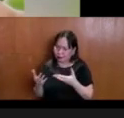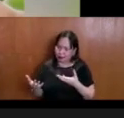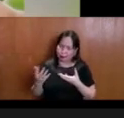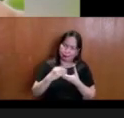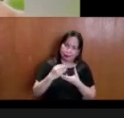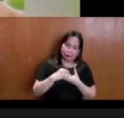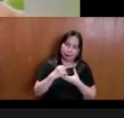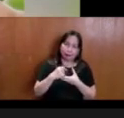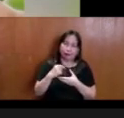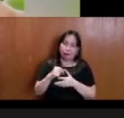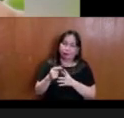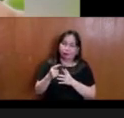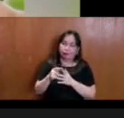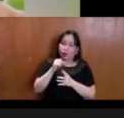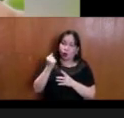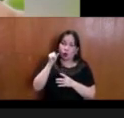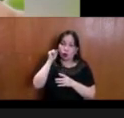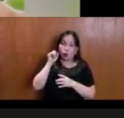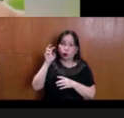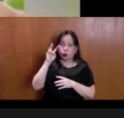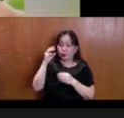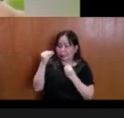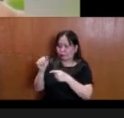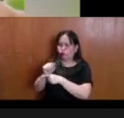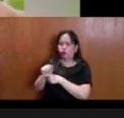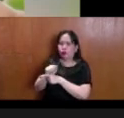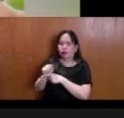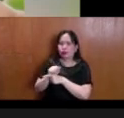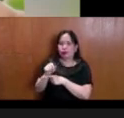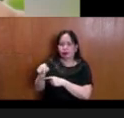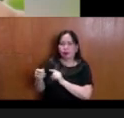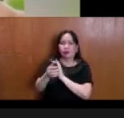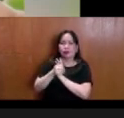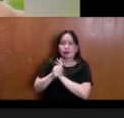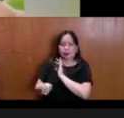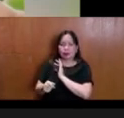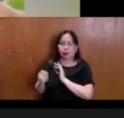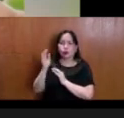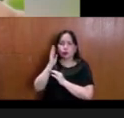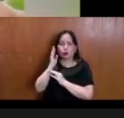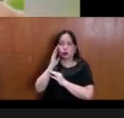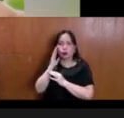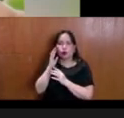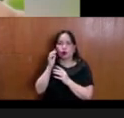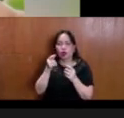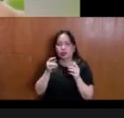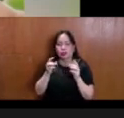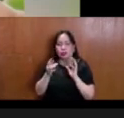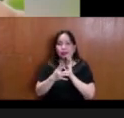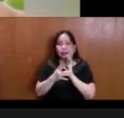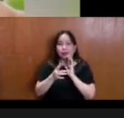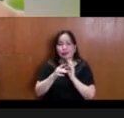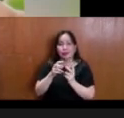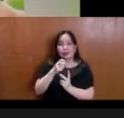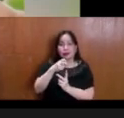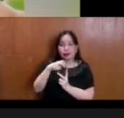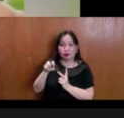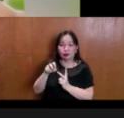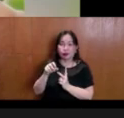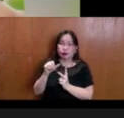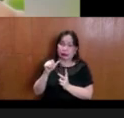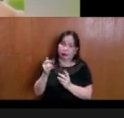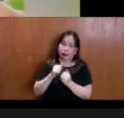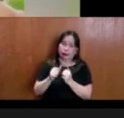them to become not just aware, but really be equipped to handle the challenges of digital transformation, because it's not easy. You